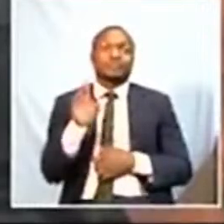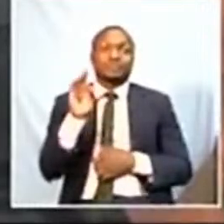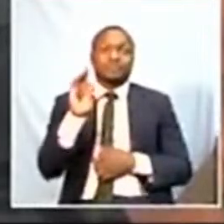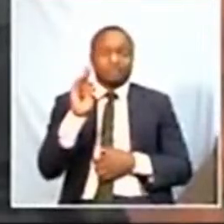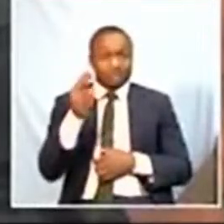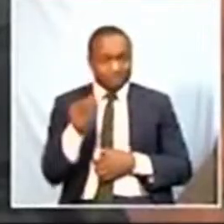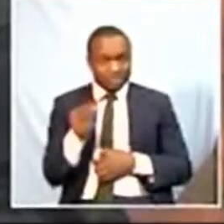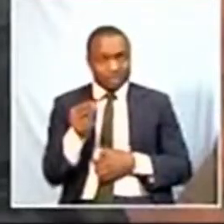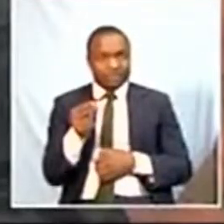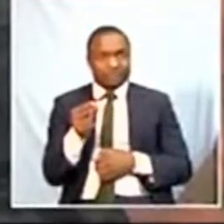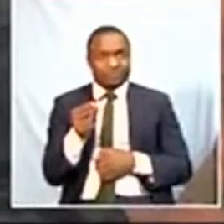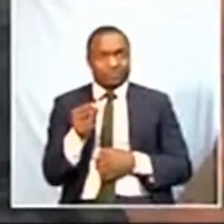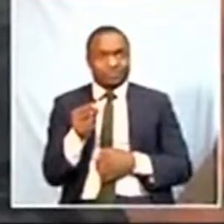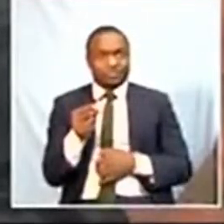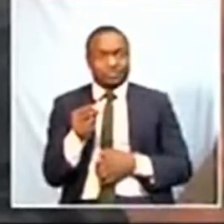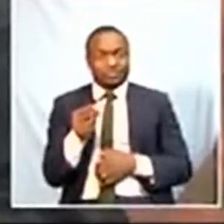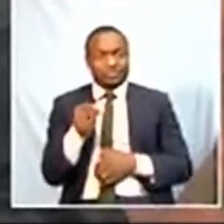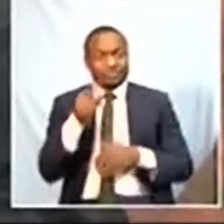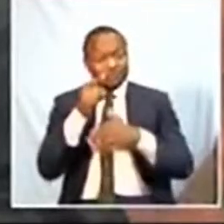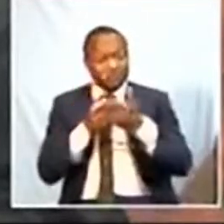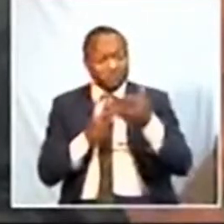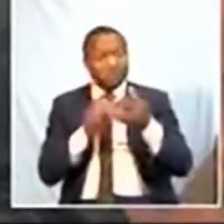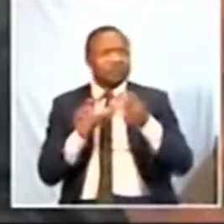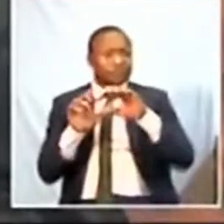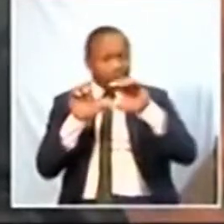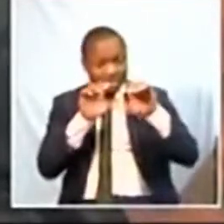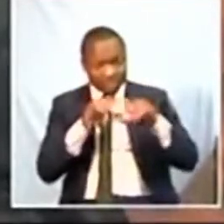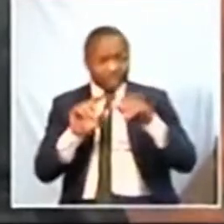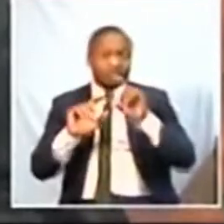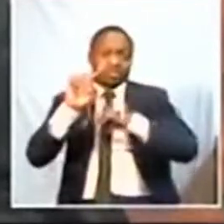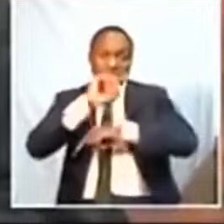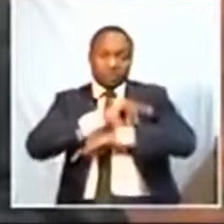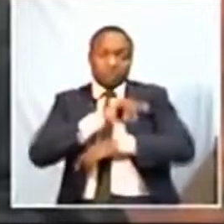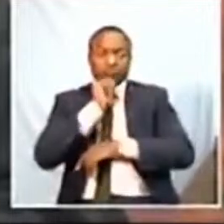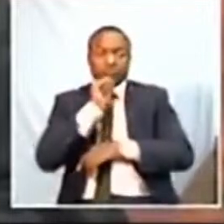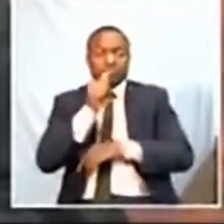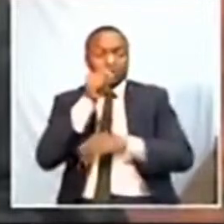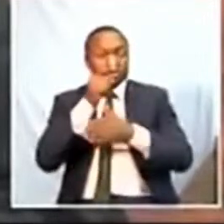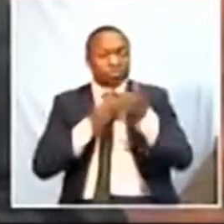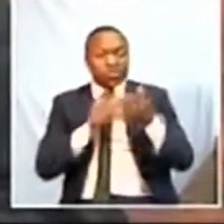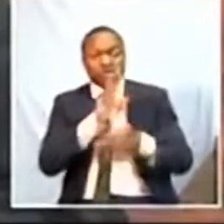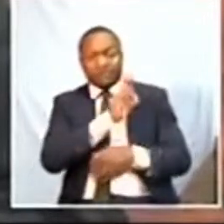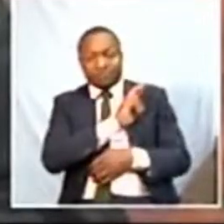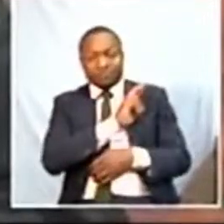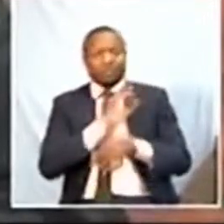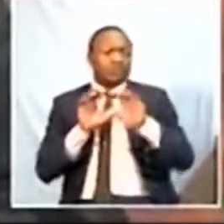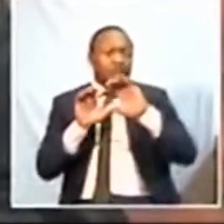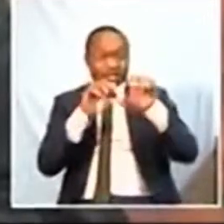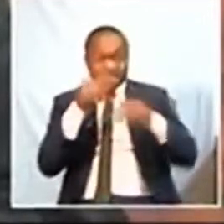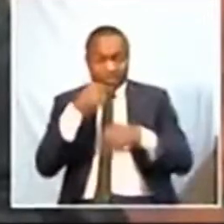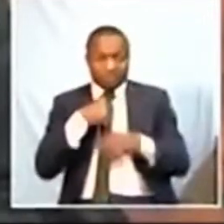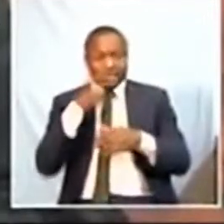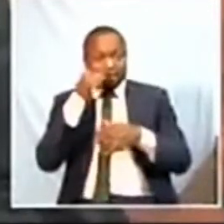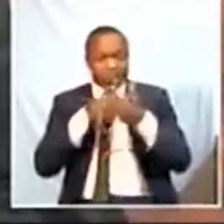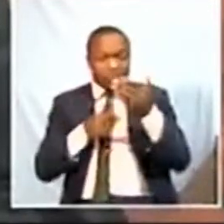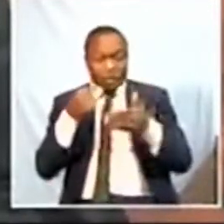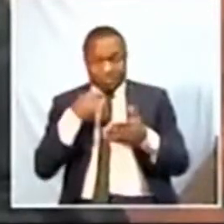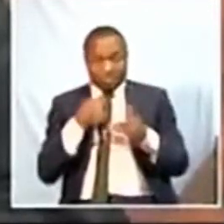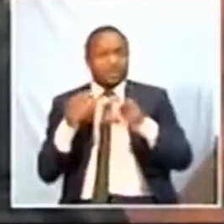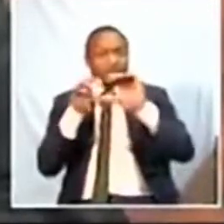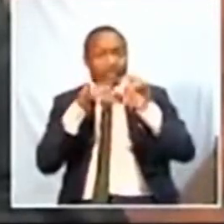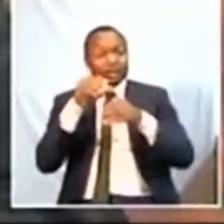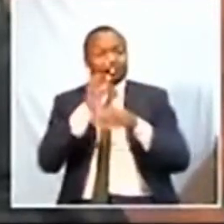hours, what have I done today? Not that what has the Rufunsa done for me, but what have I done for